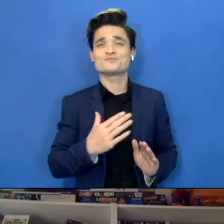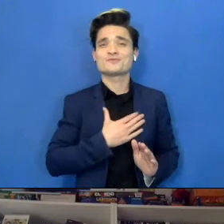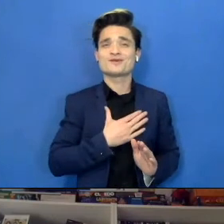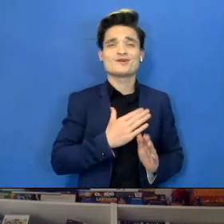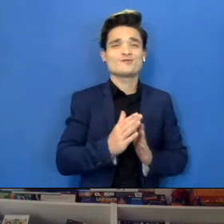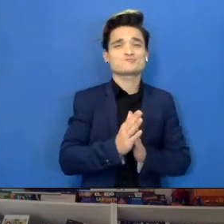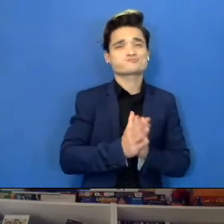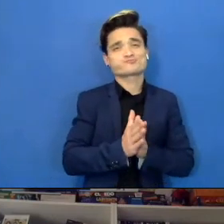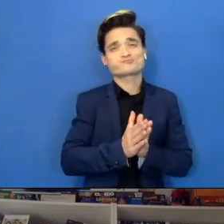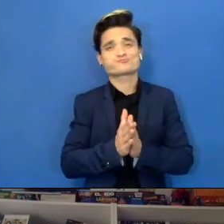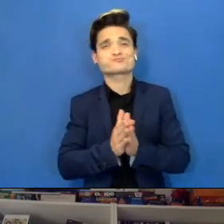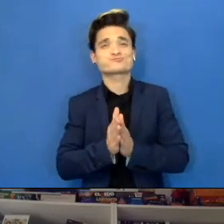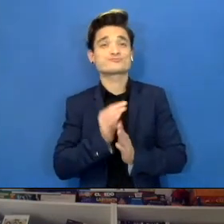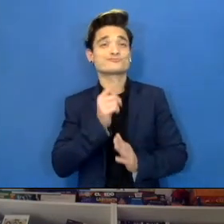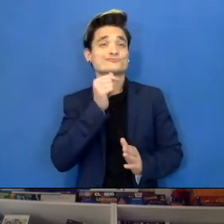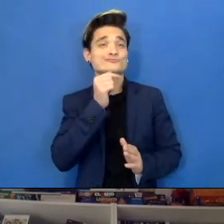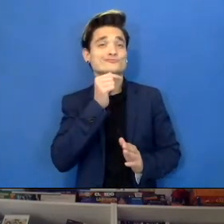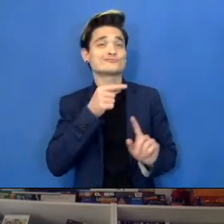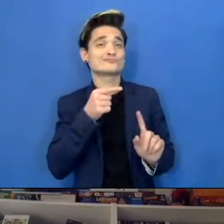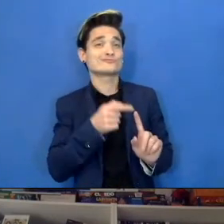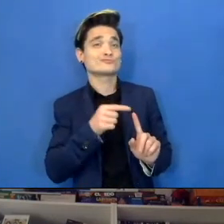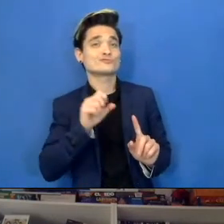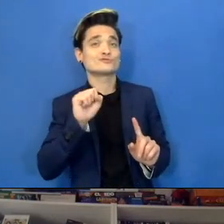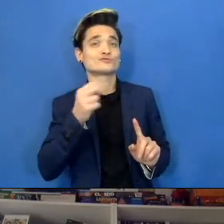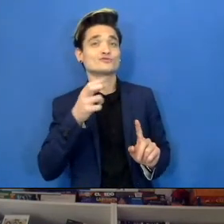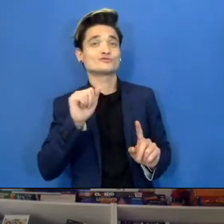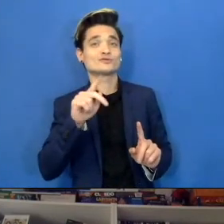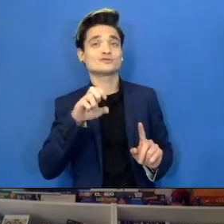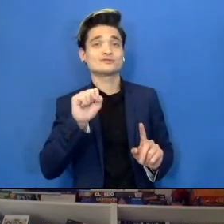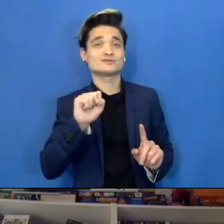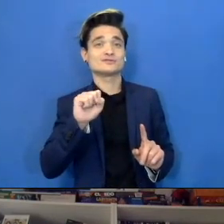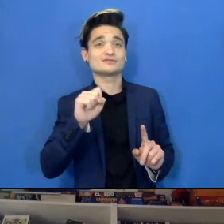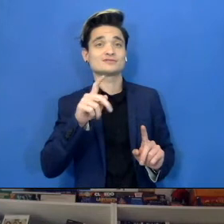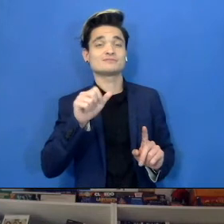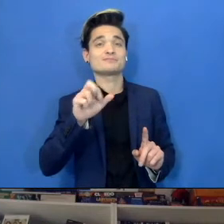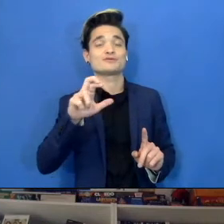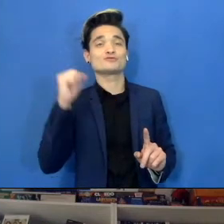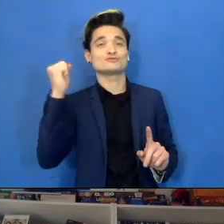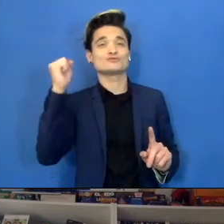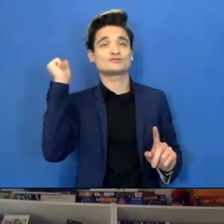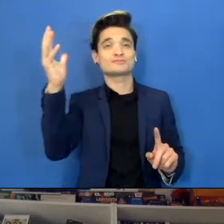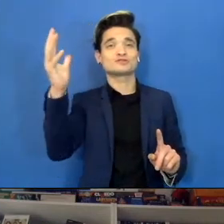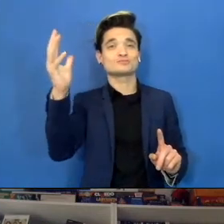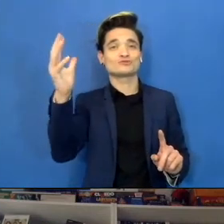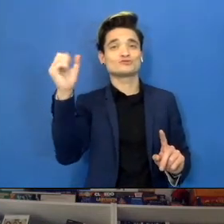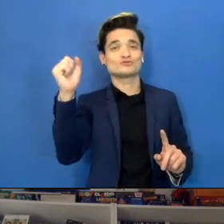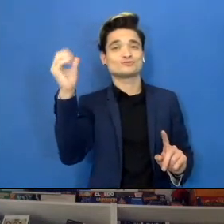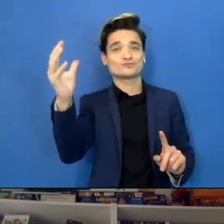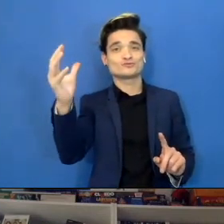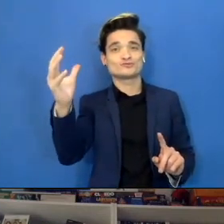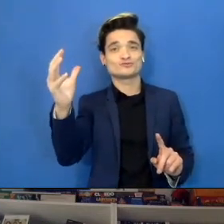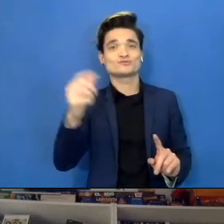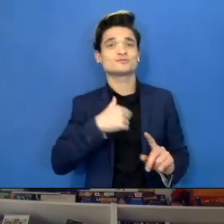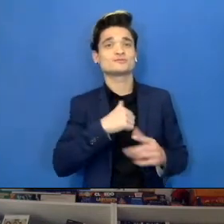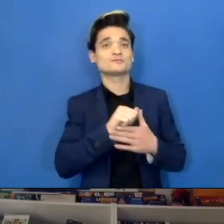an intimacy director. So I've been training as an intimacy director, and I certified